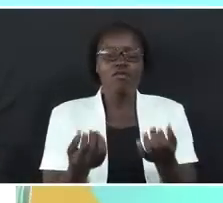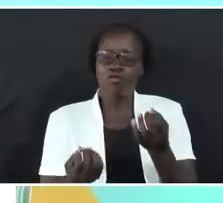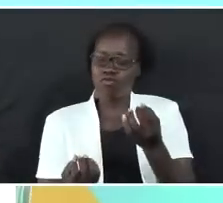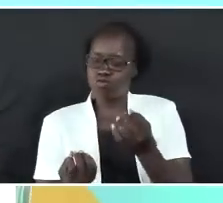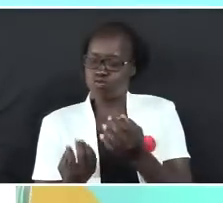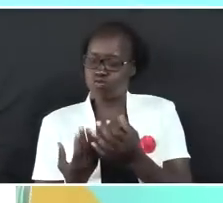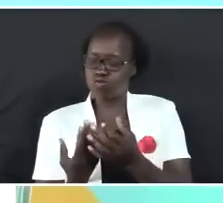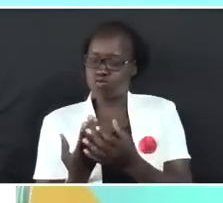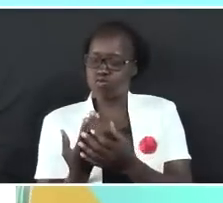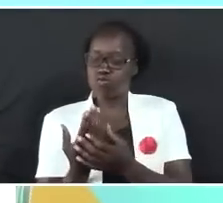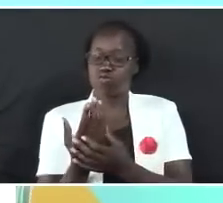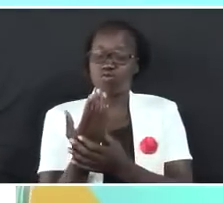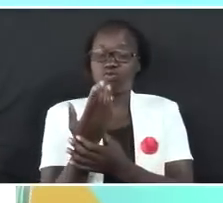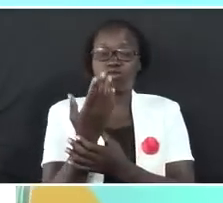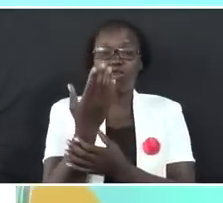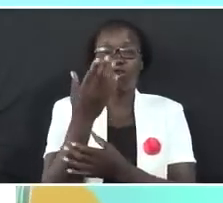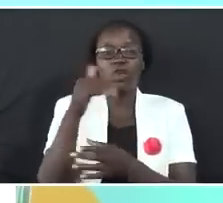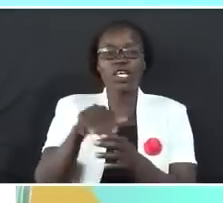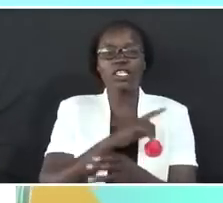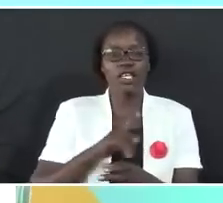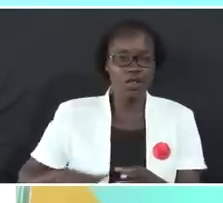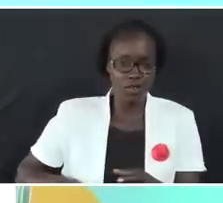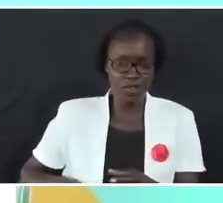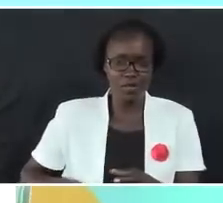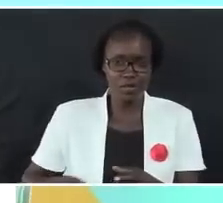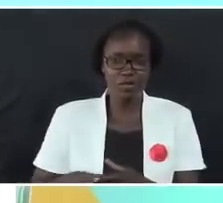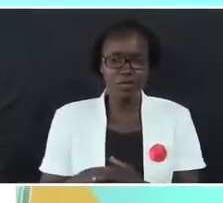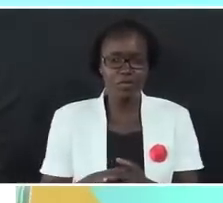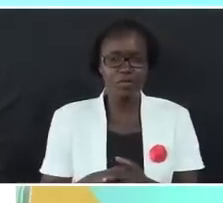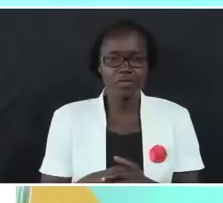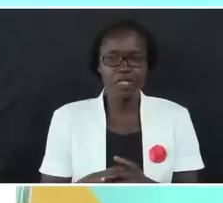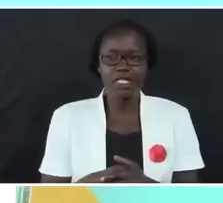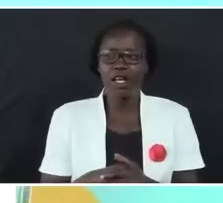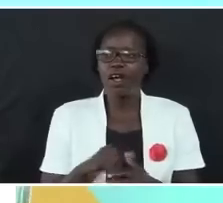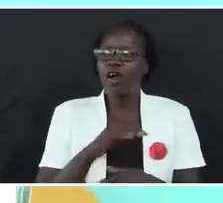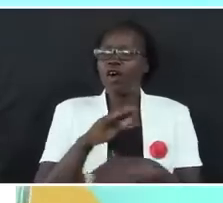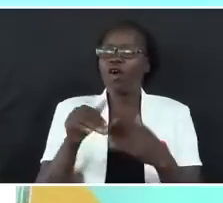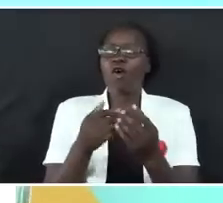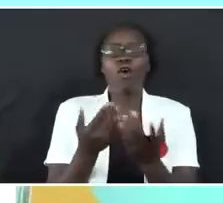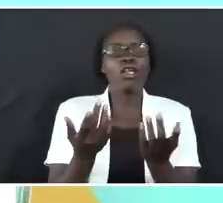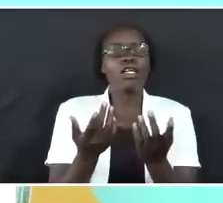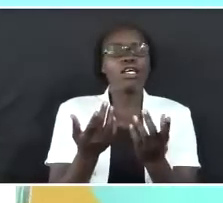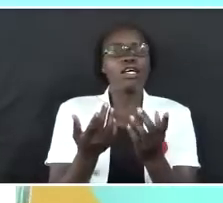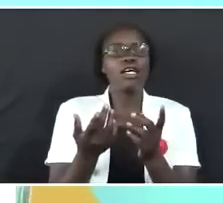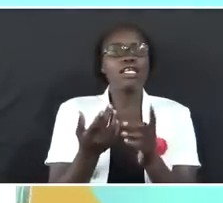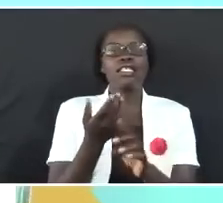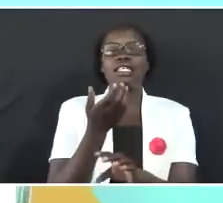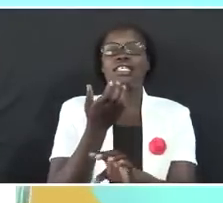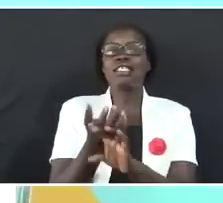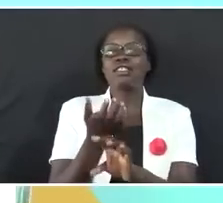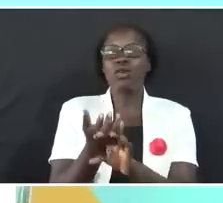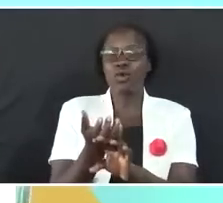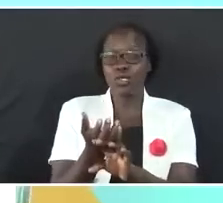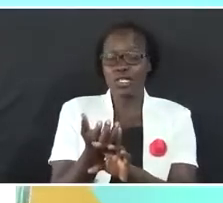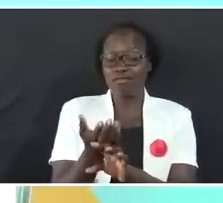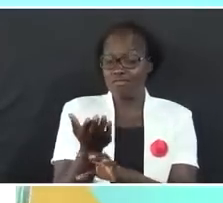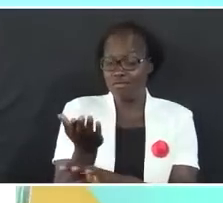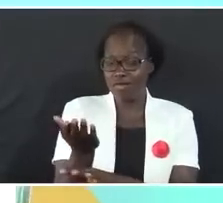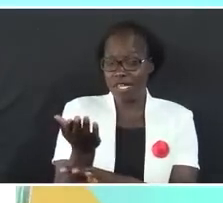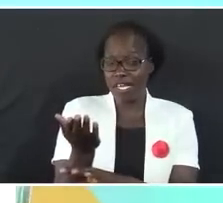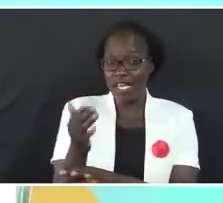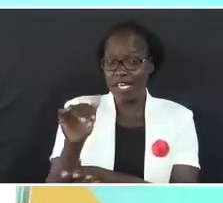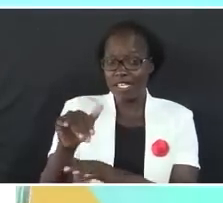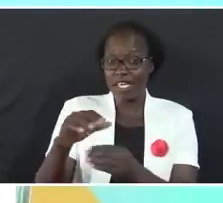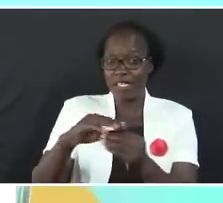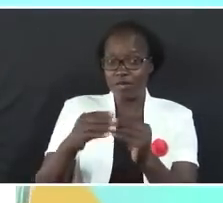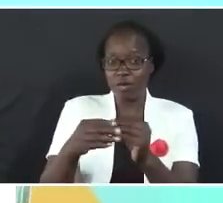up in the Lord. Every one of us is a stone that forms